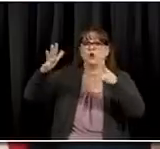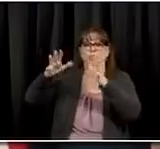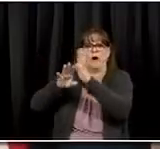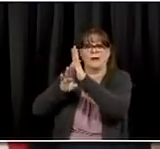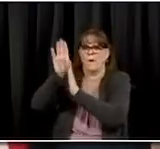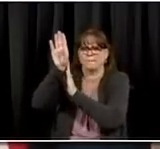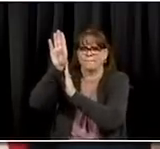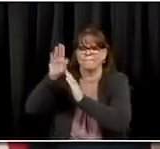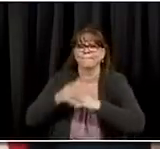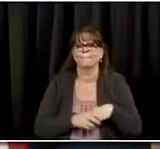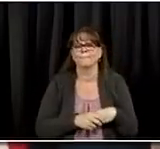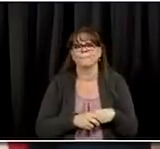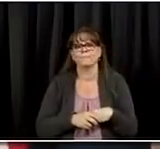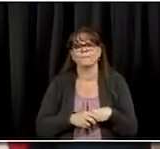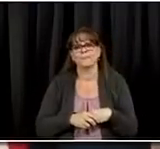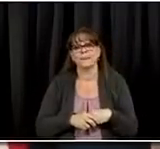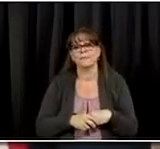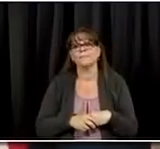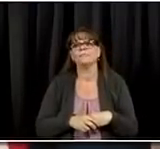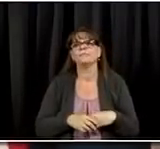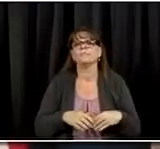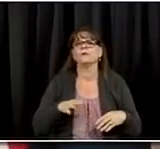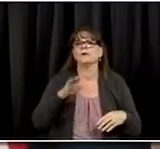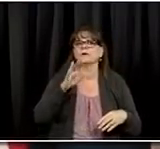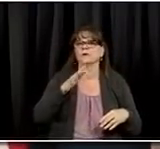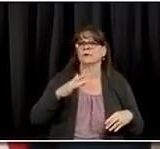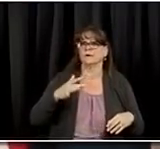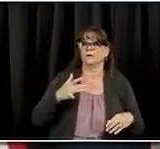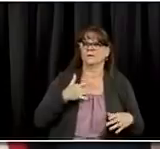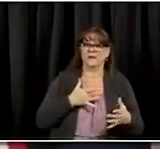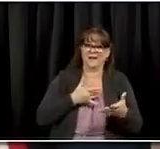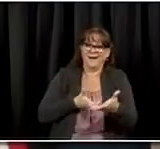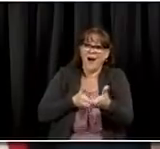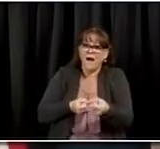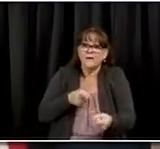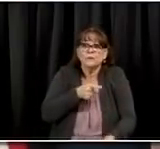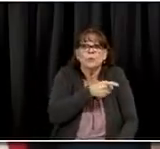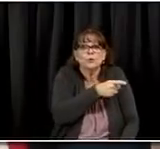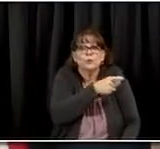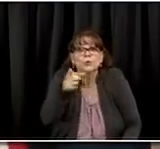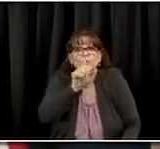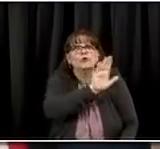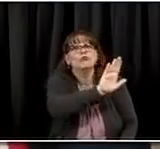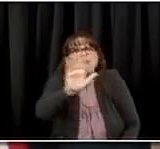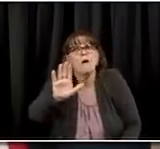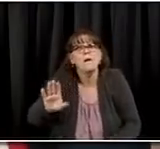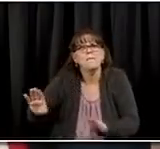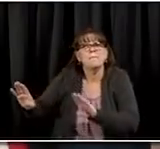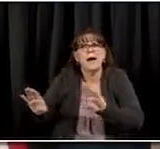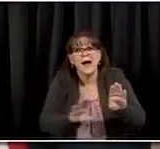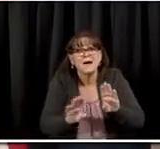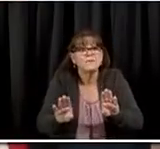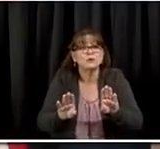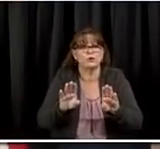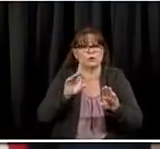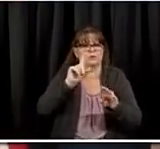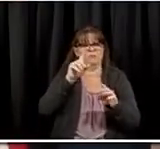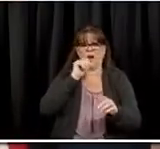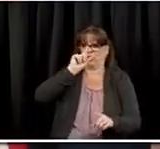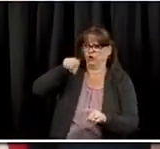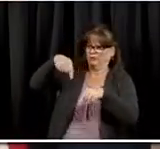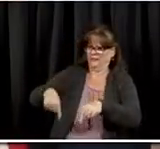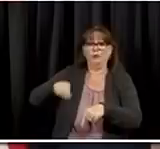made. So I am confident that the steps that are being taken across our state with the counties that are now in